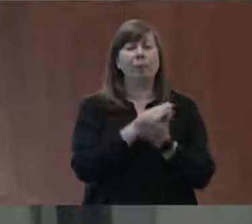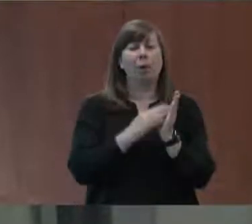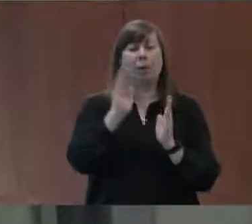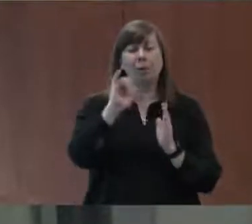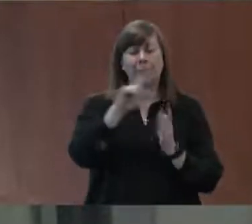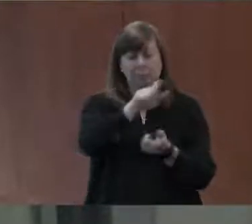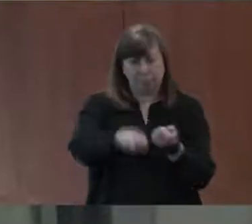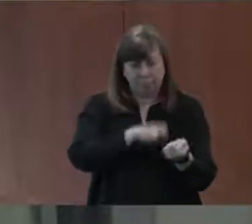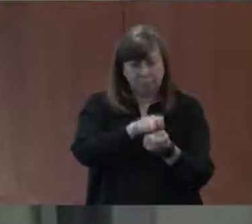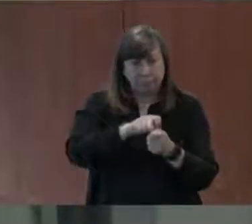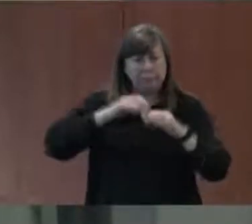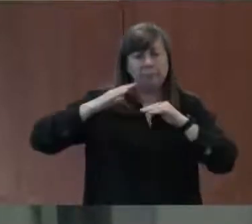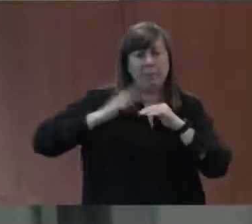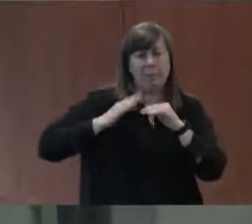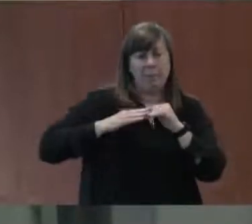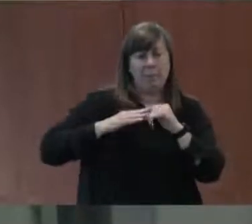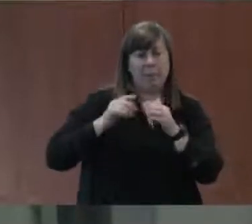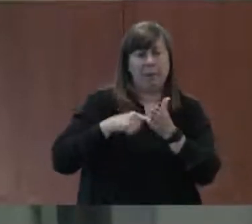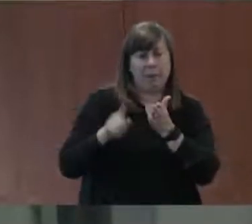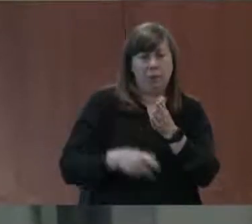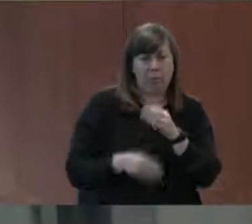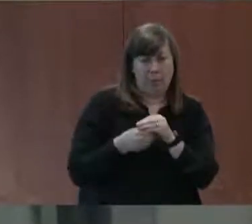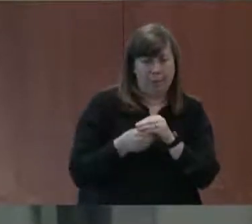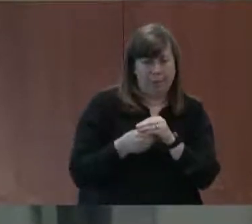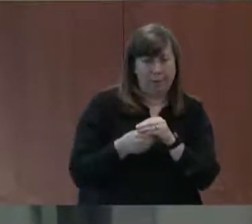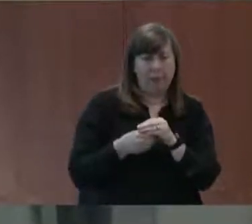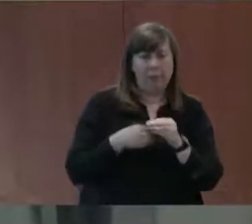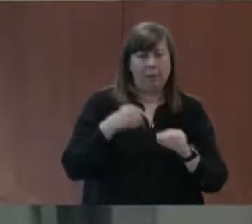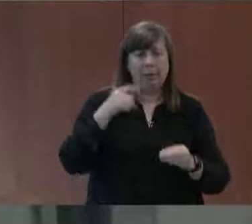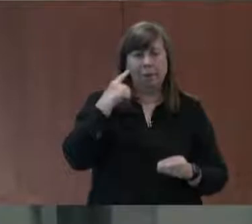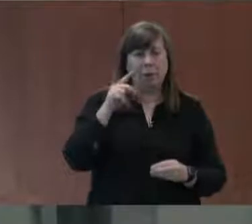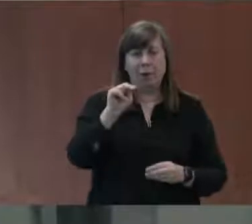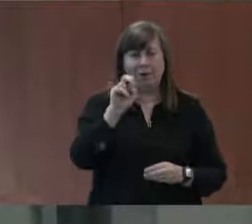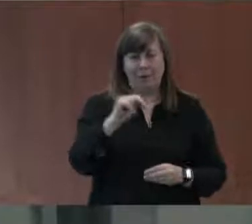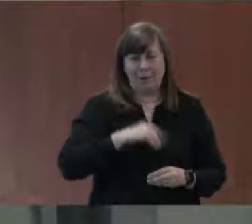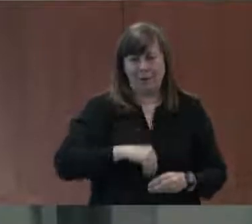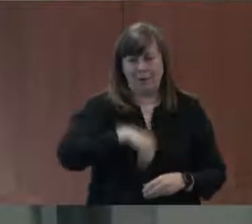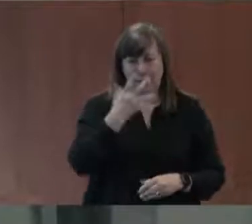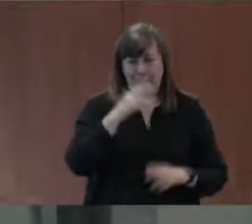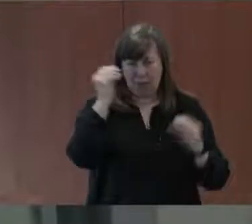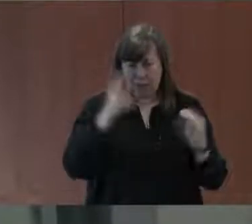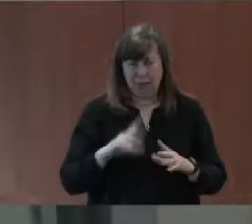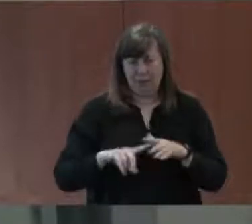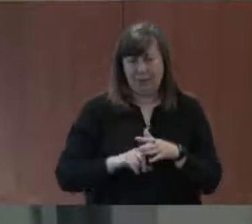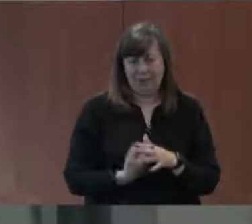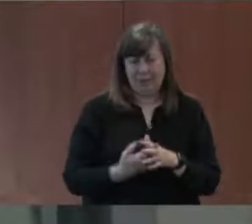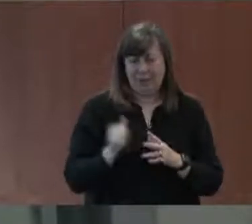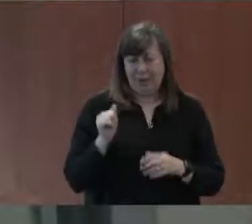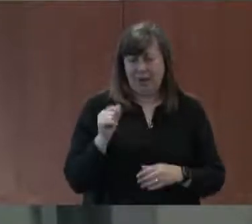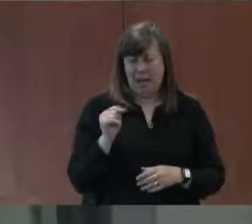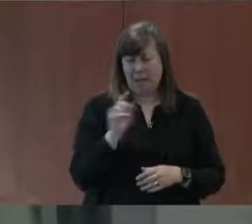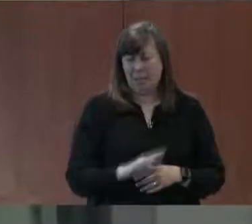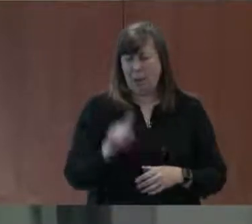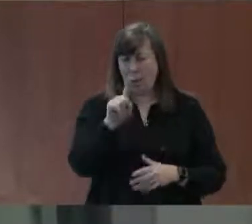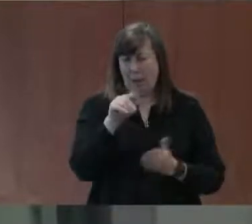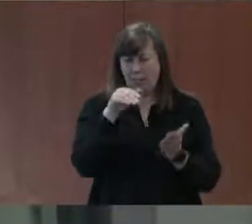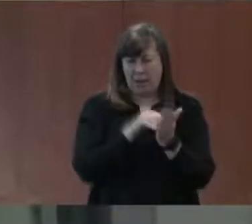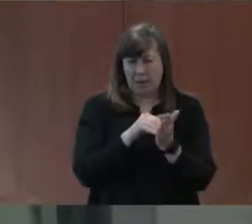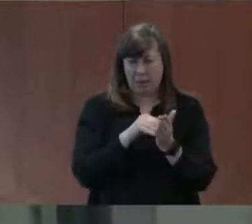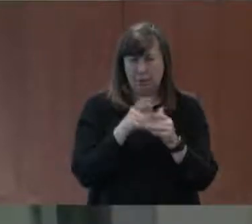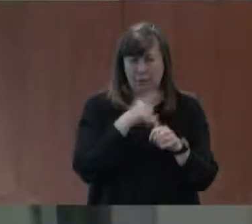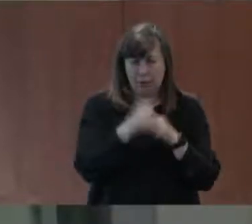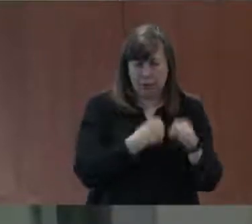also specifies minimum additional pay for non-Caucasian teachers that starts out at $1,000 the first